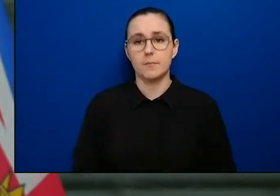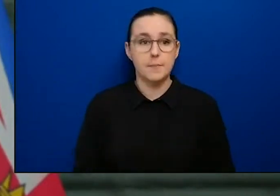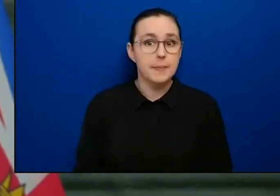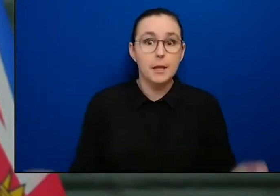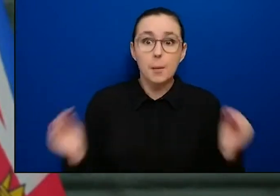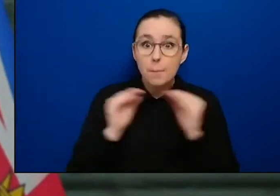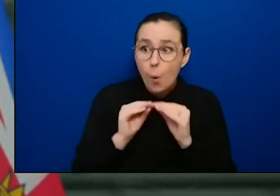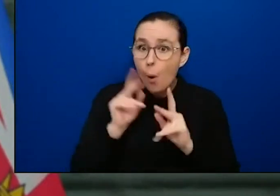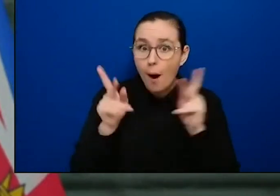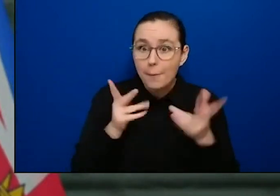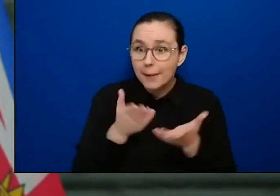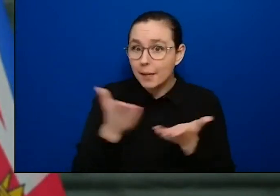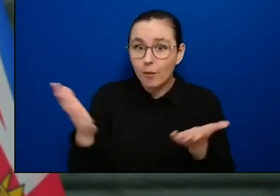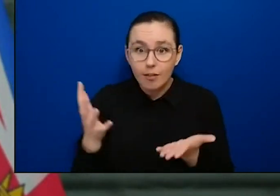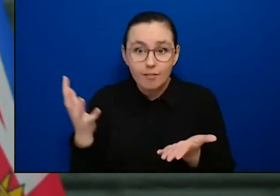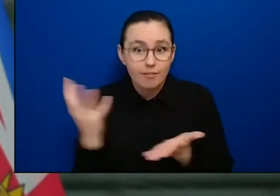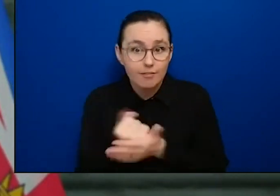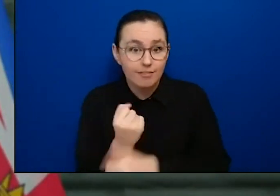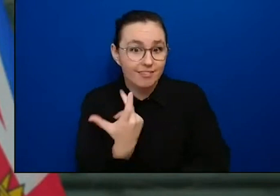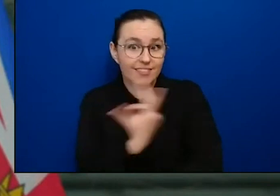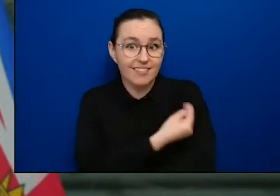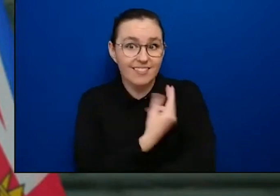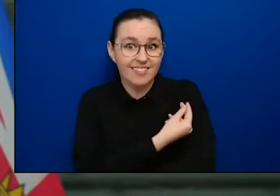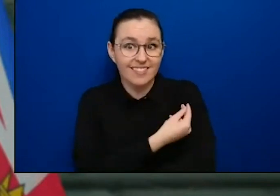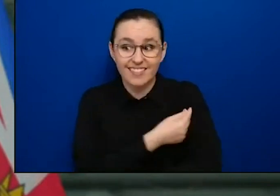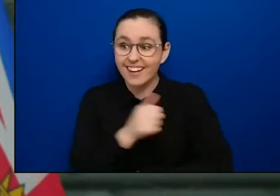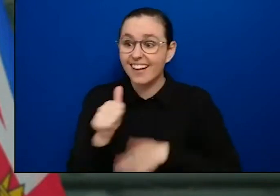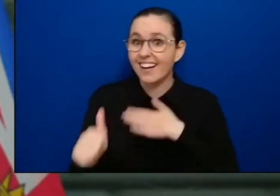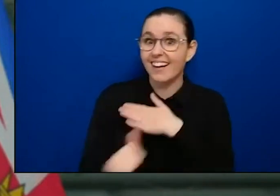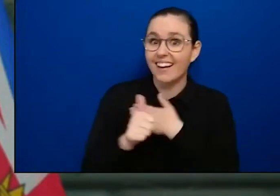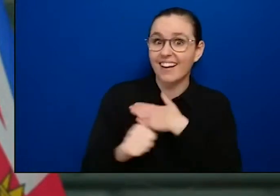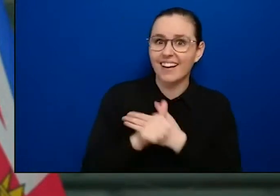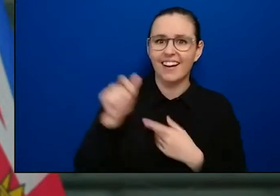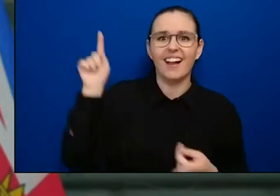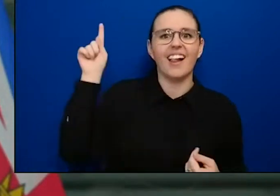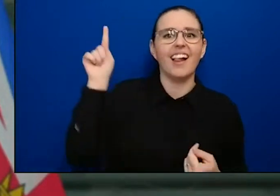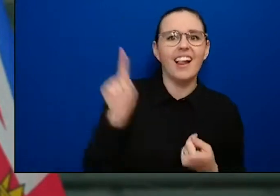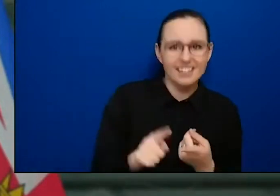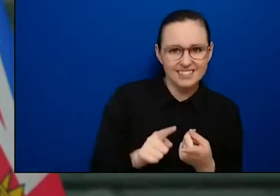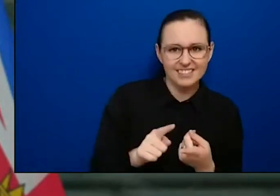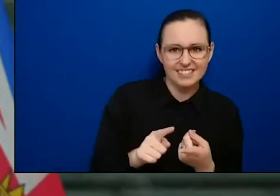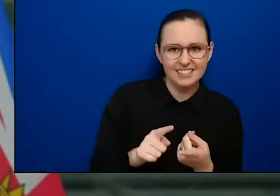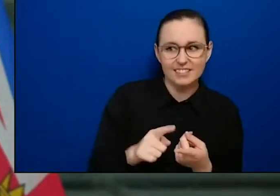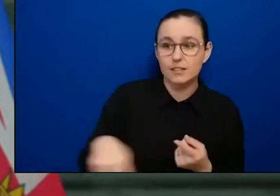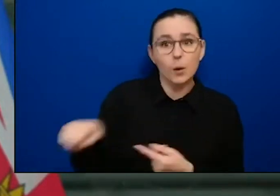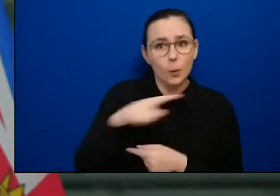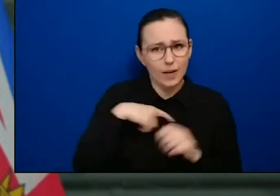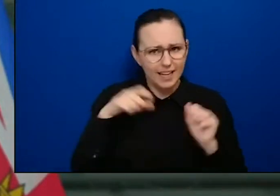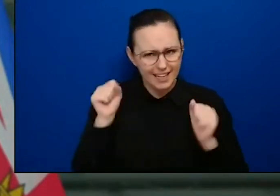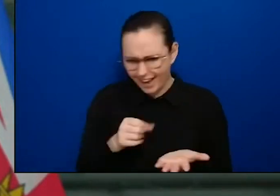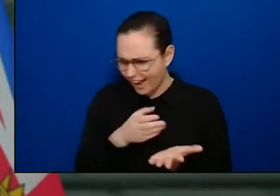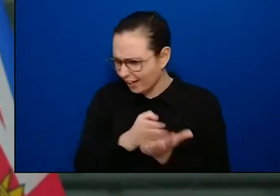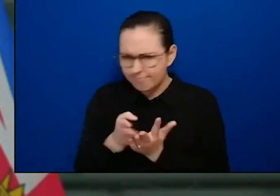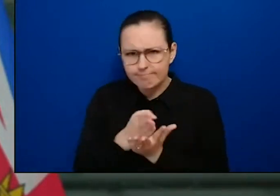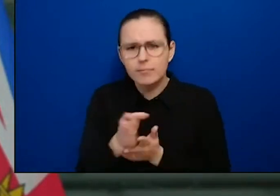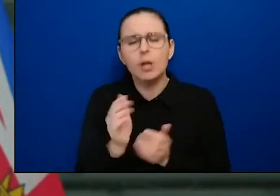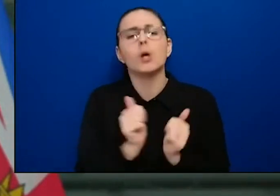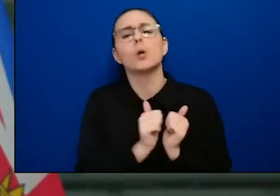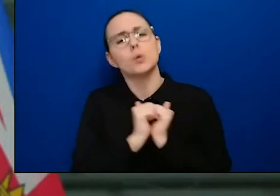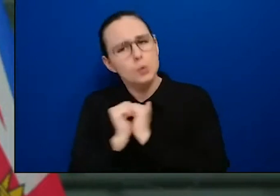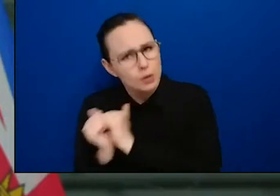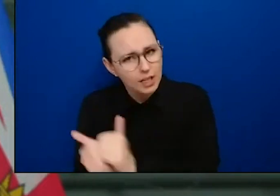get through this challenging time together. We will get through this storm, this many storms